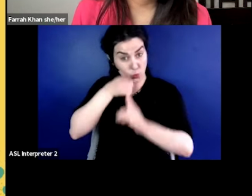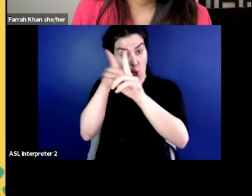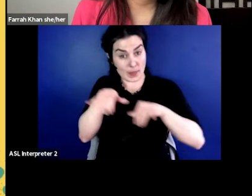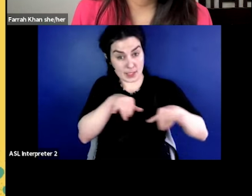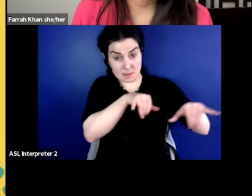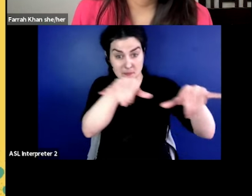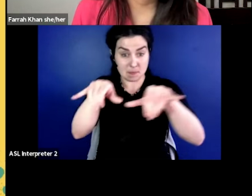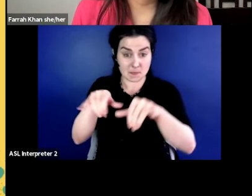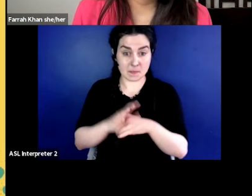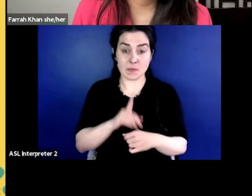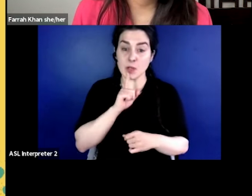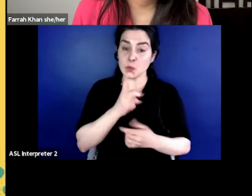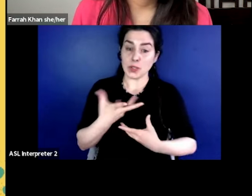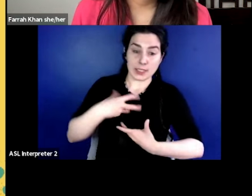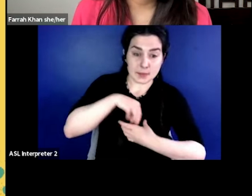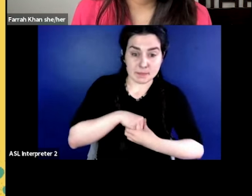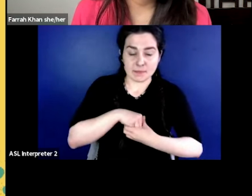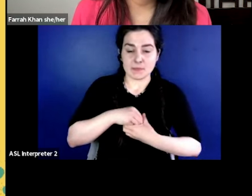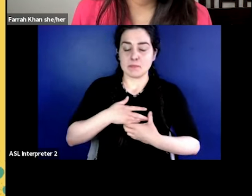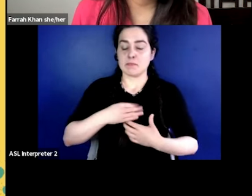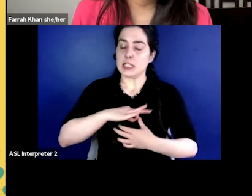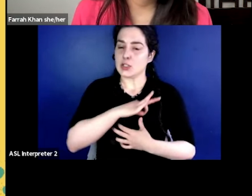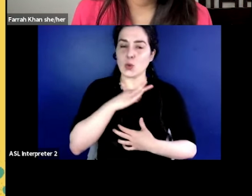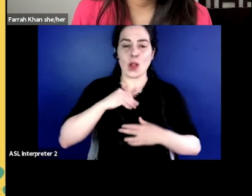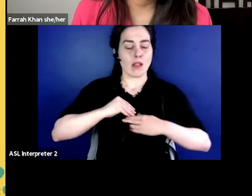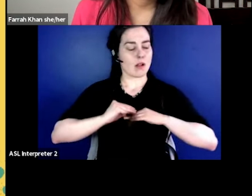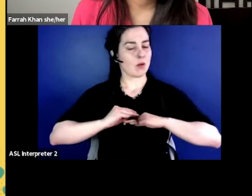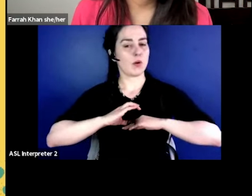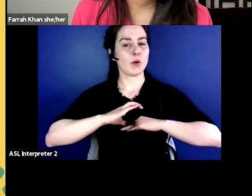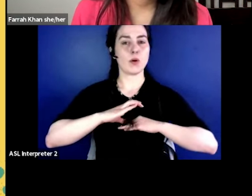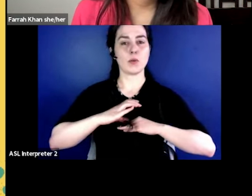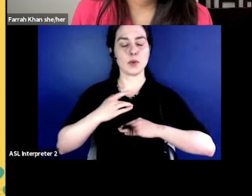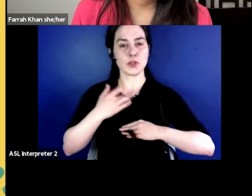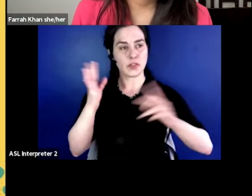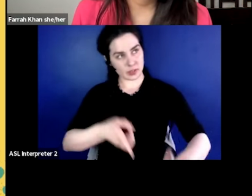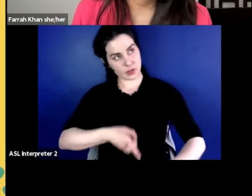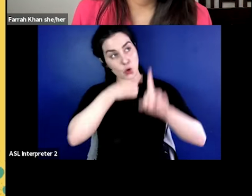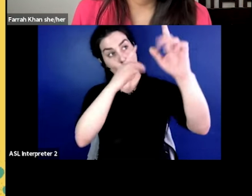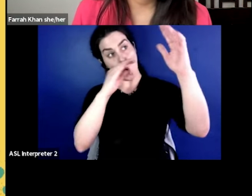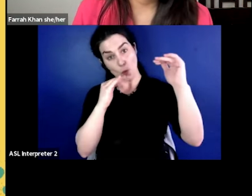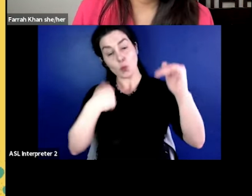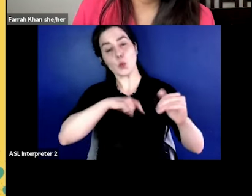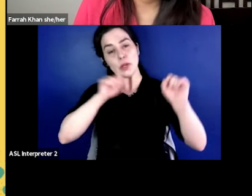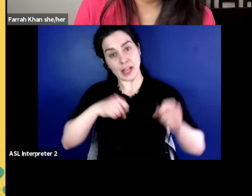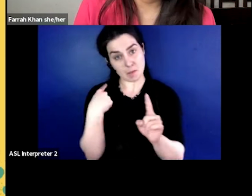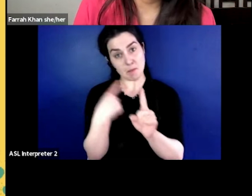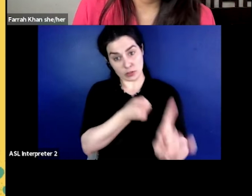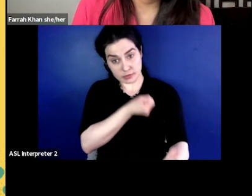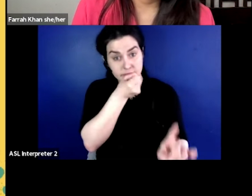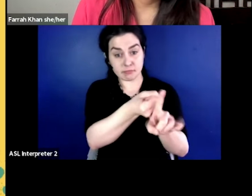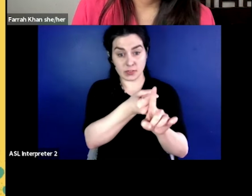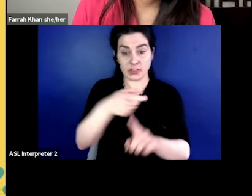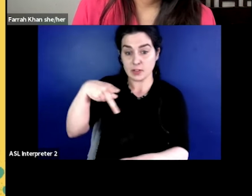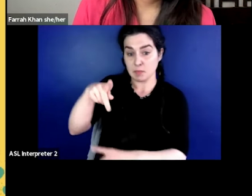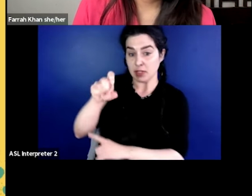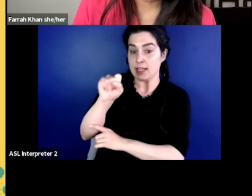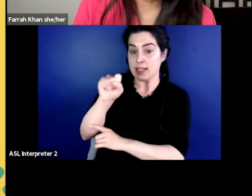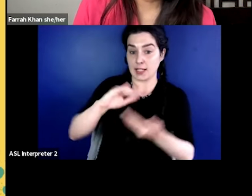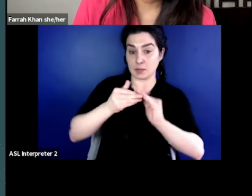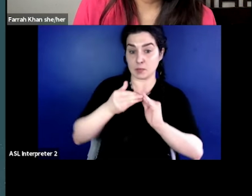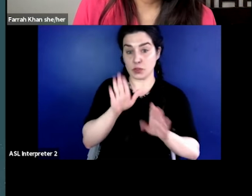only feeds the soul for me as a participant, but also shines a huge light of hope that we have a chance to make positive difference in PSIs across Canada.